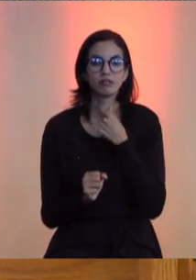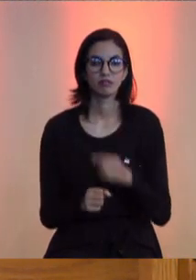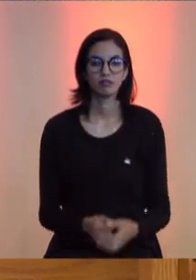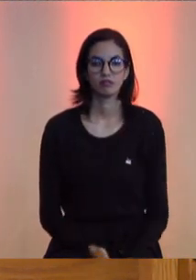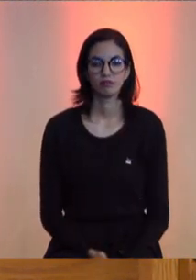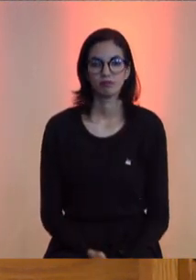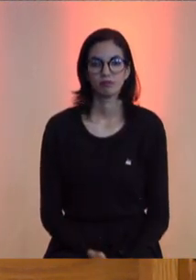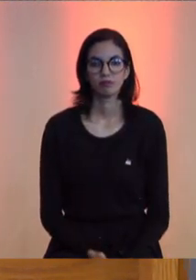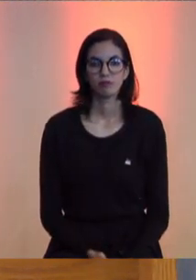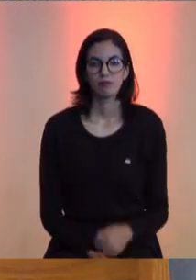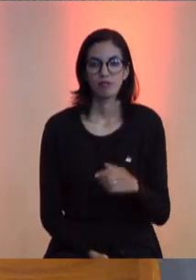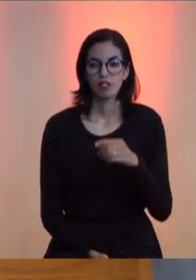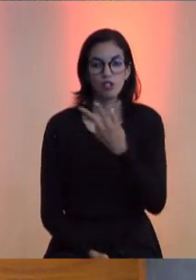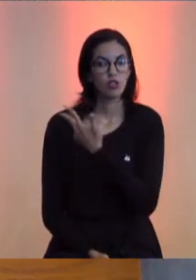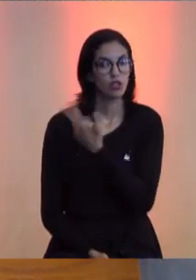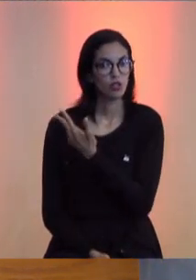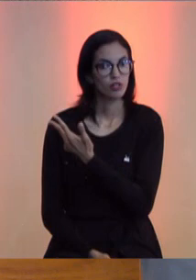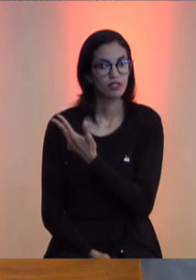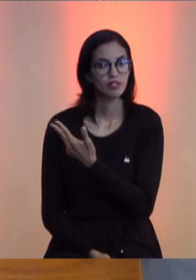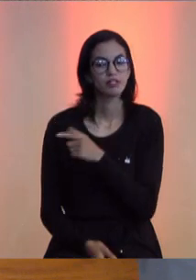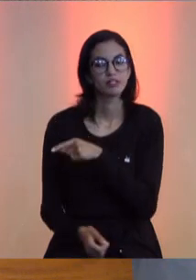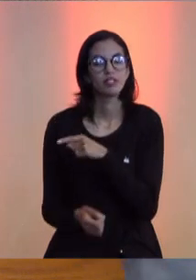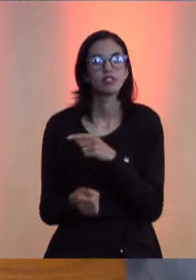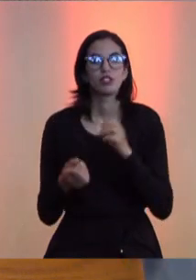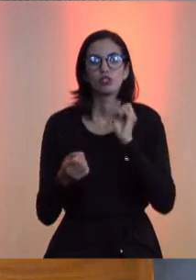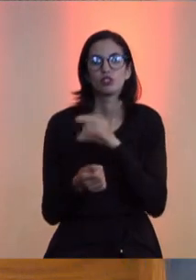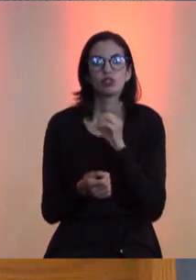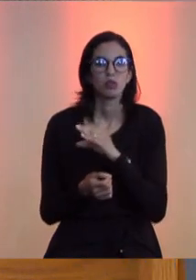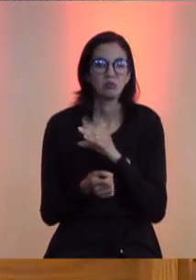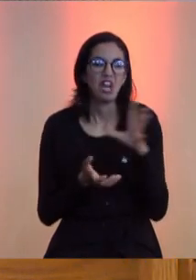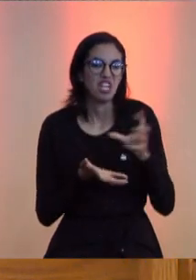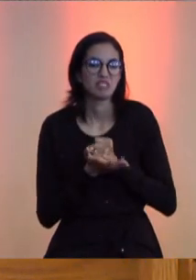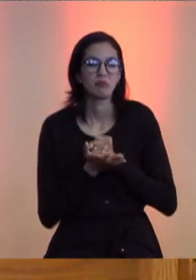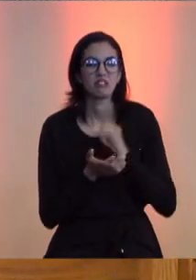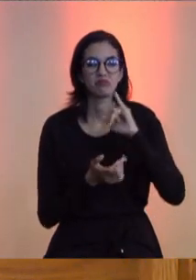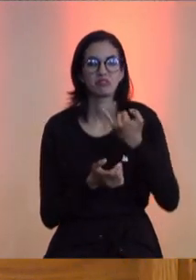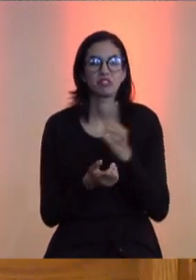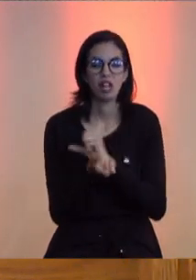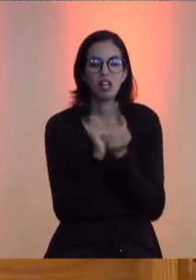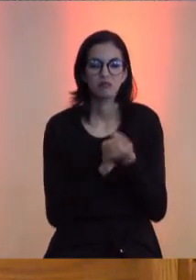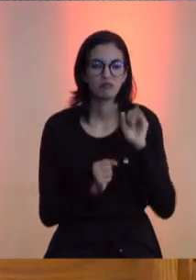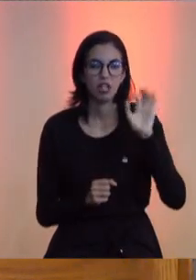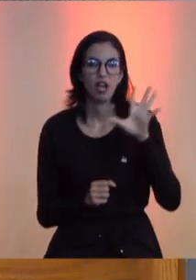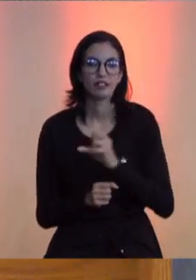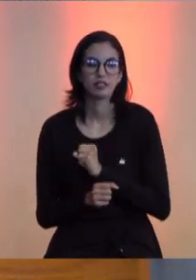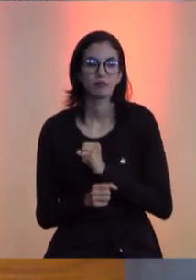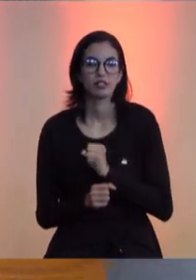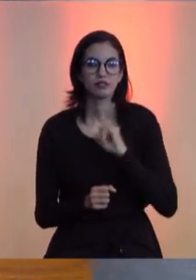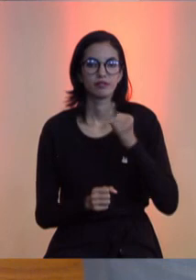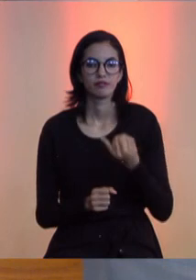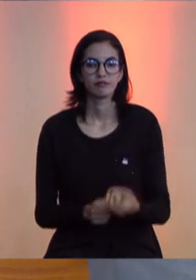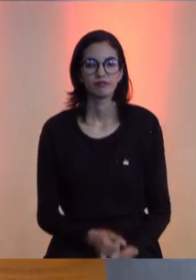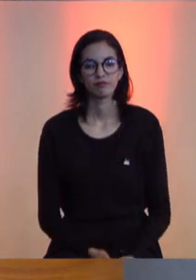names. Shadrach, Meshach y Abednego no tuvieron problema con sus nombres. Aceptaron sus nuevos when nombres. When it came to the language, oh, they spoke